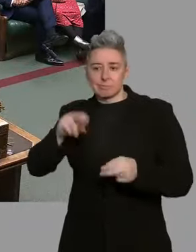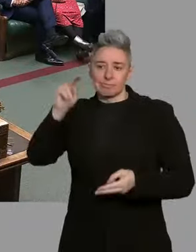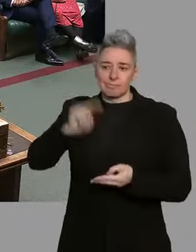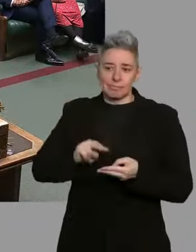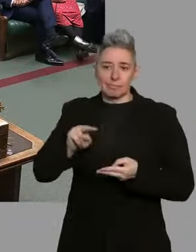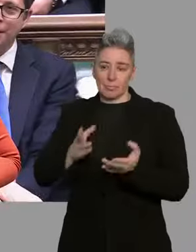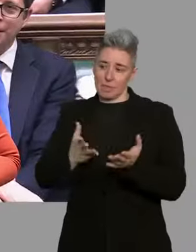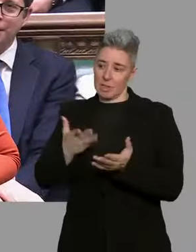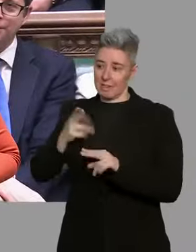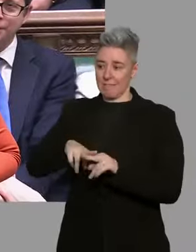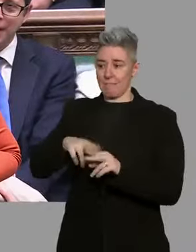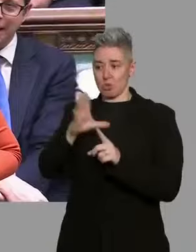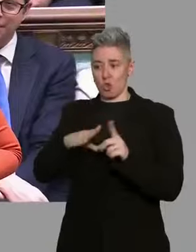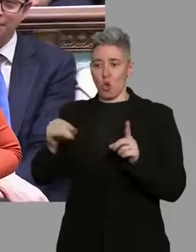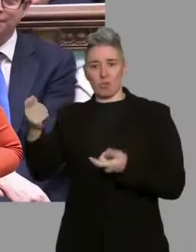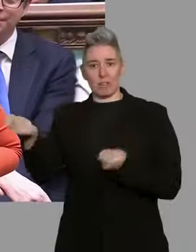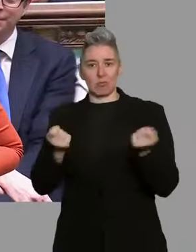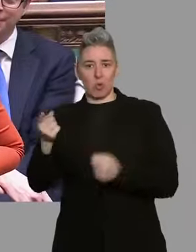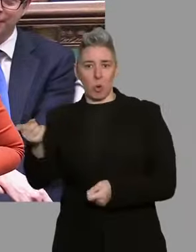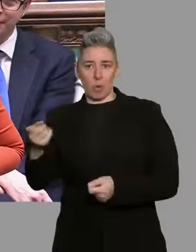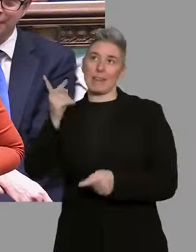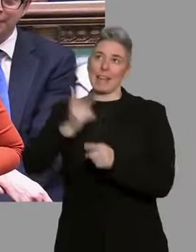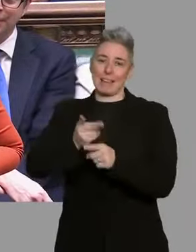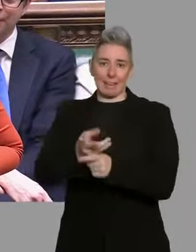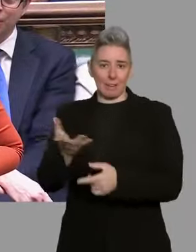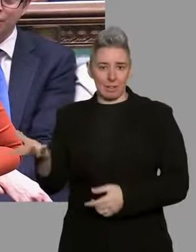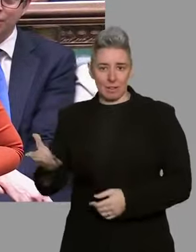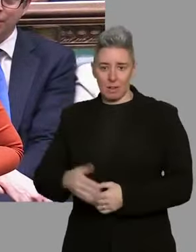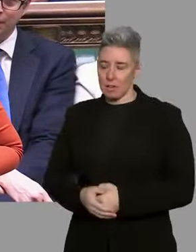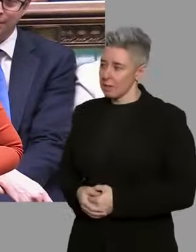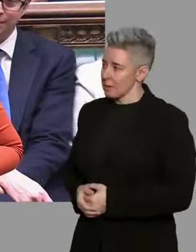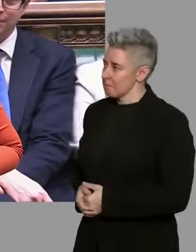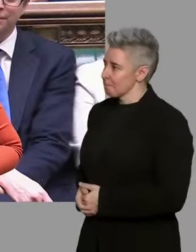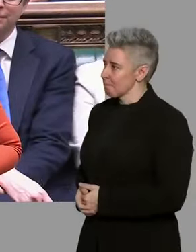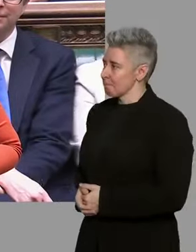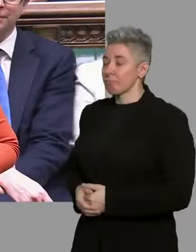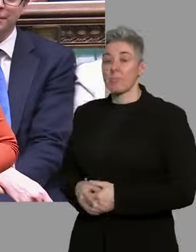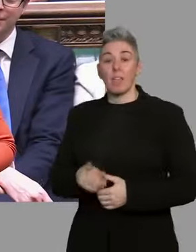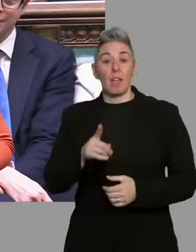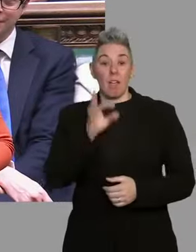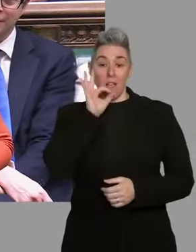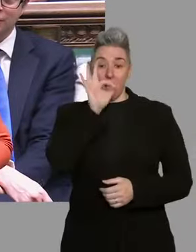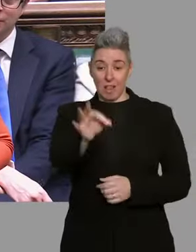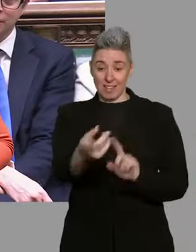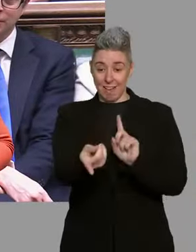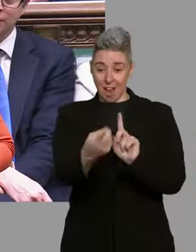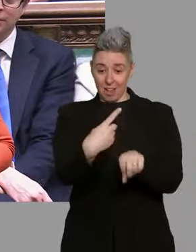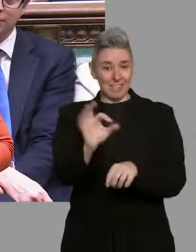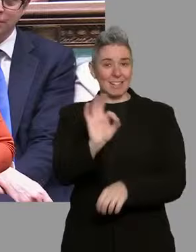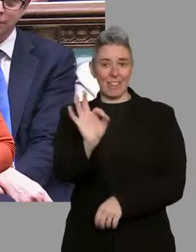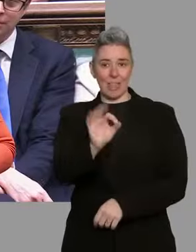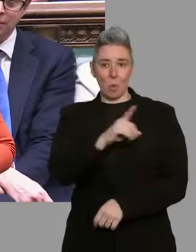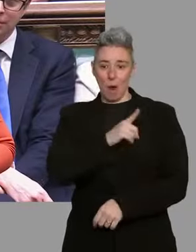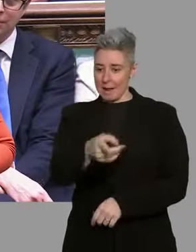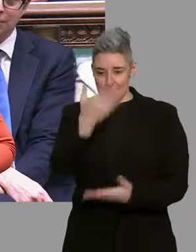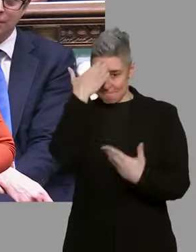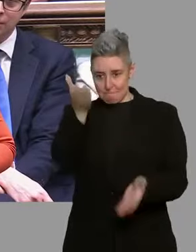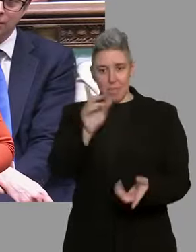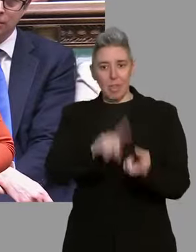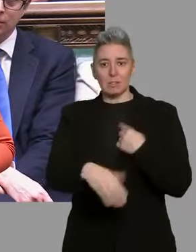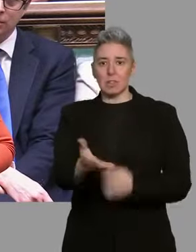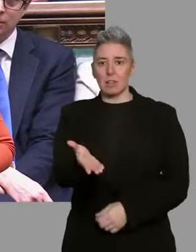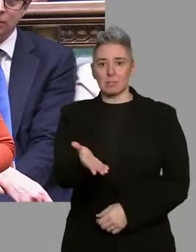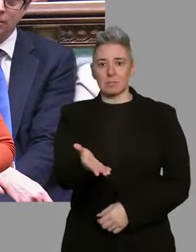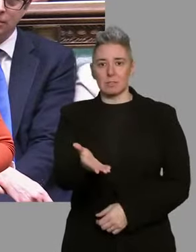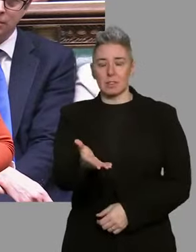Mr. Speaker, he didn't answer the question because he doesn't know the answer. There are 850,000